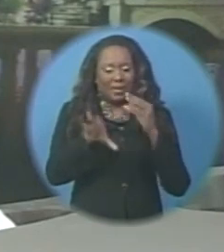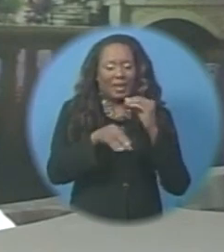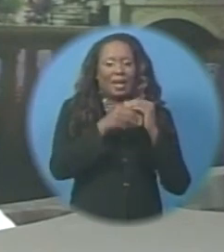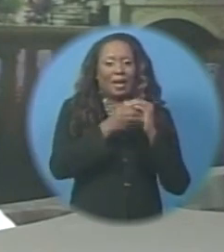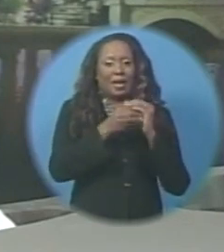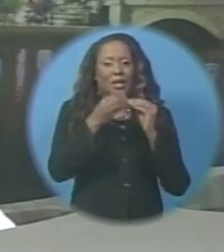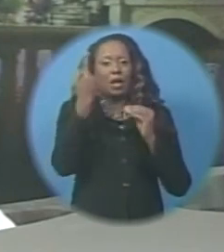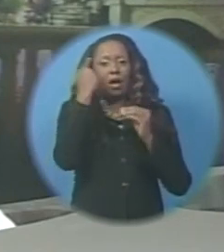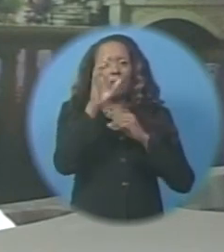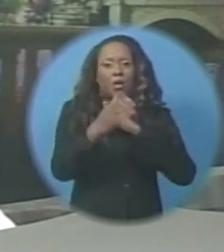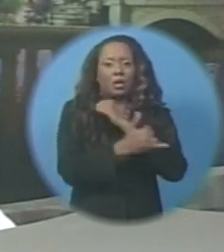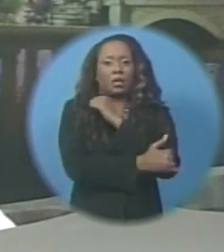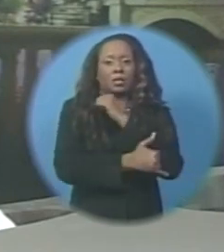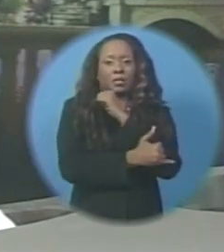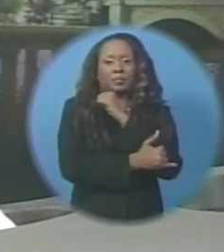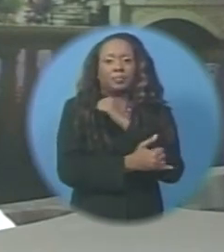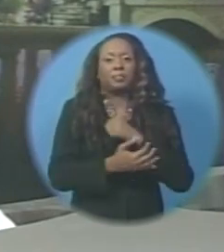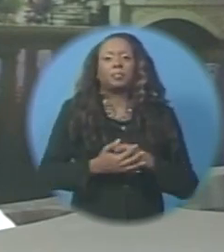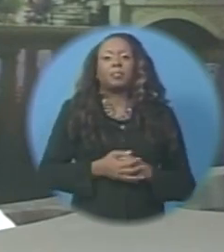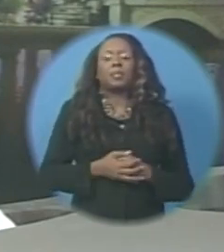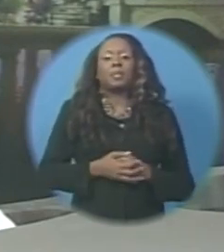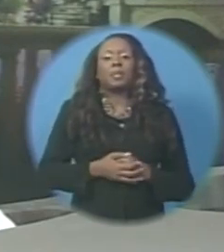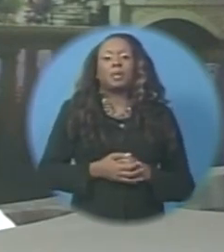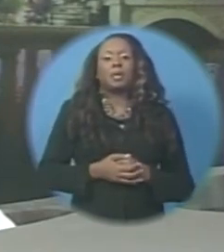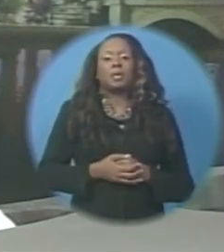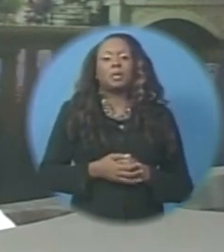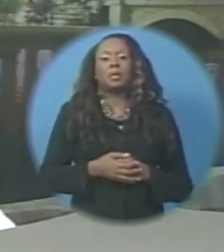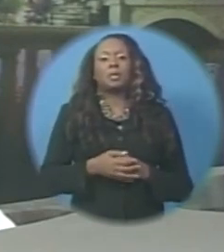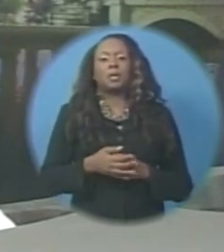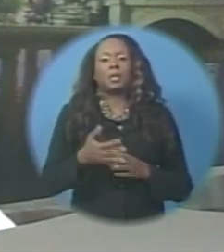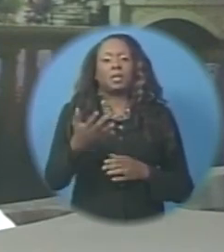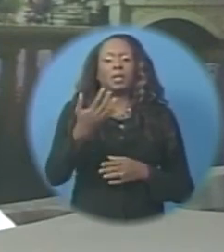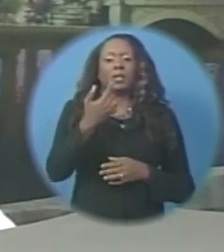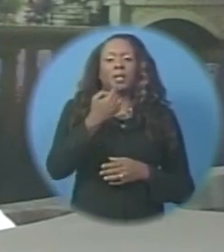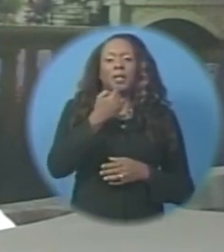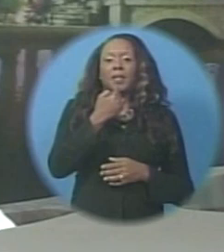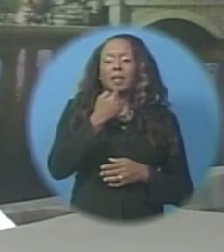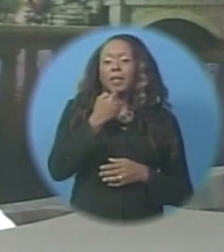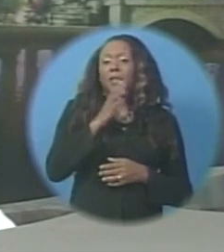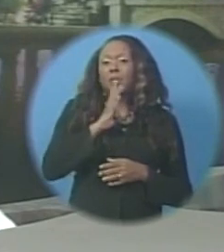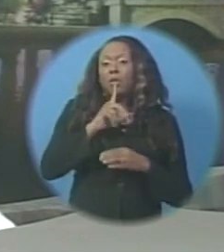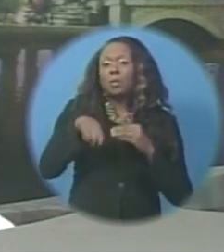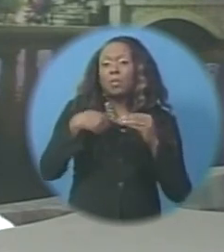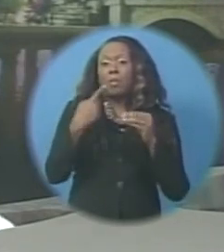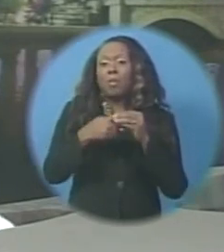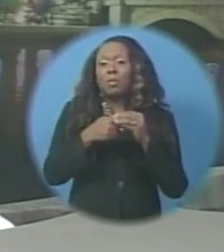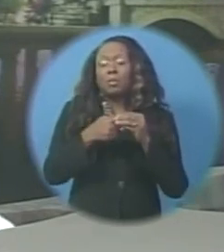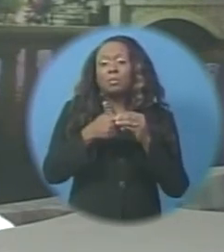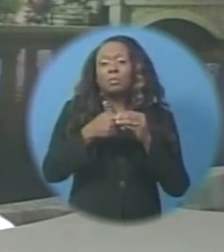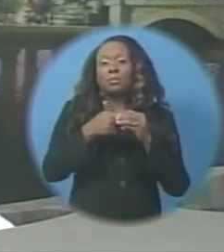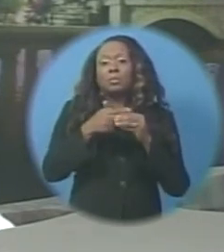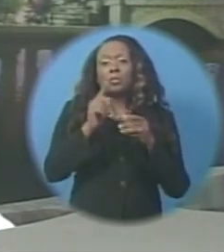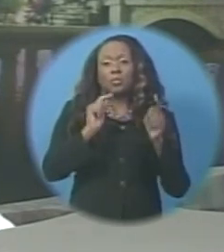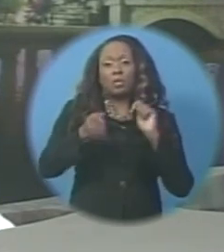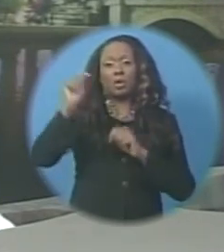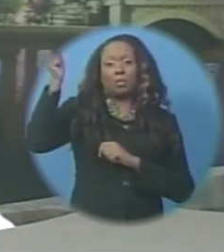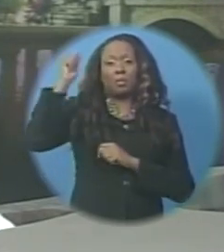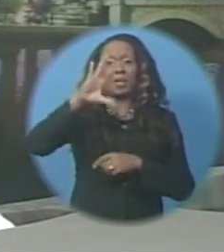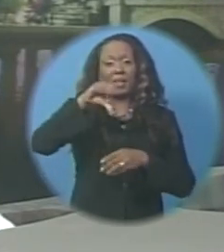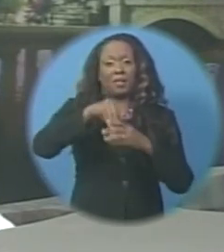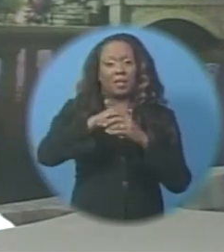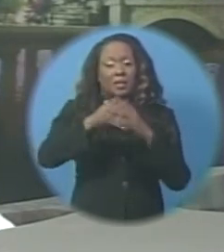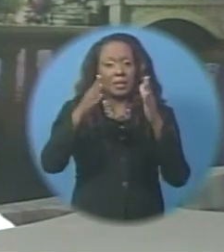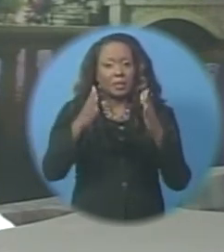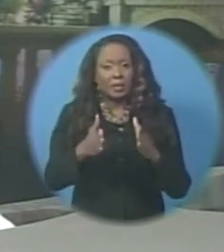wide consultation on the company's future. He meanwhile alluded to the local investors and employee ownership in